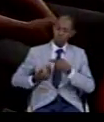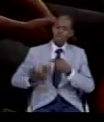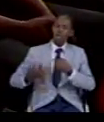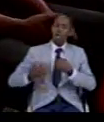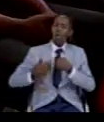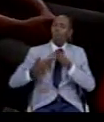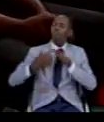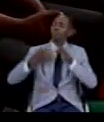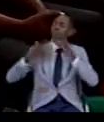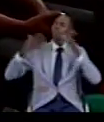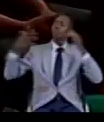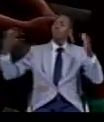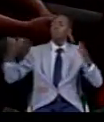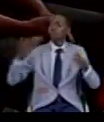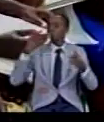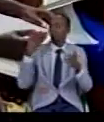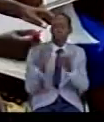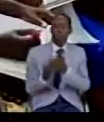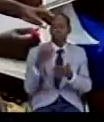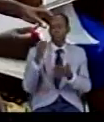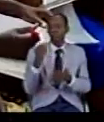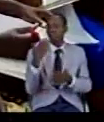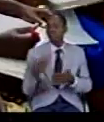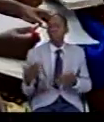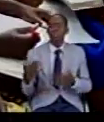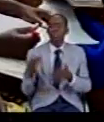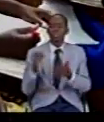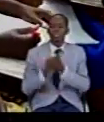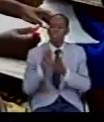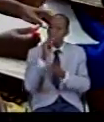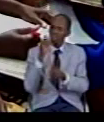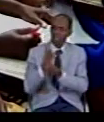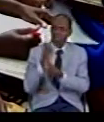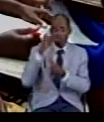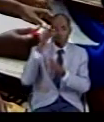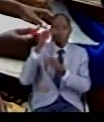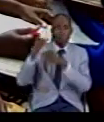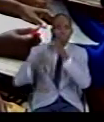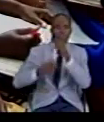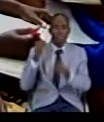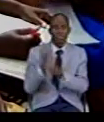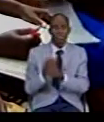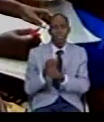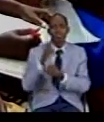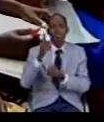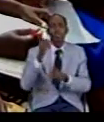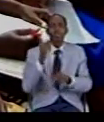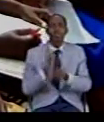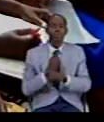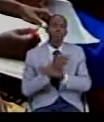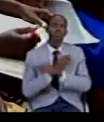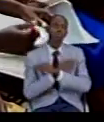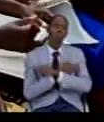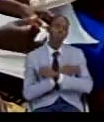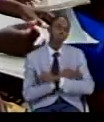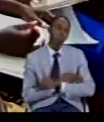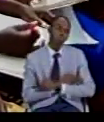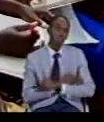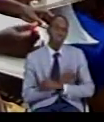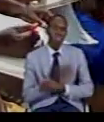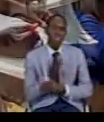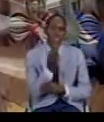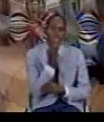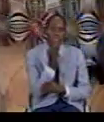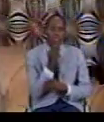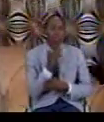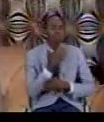much goods laid up for many years. Take thine ease, eat, drink, and be